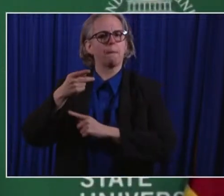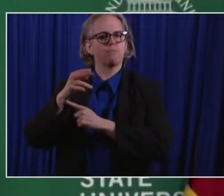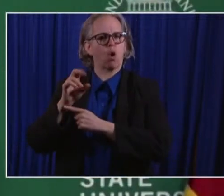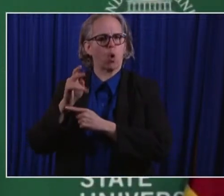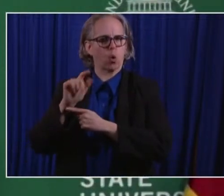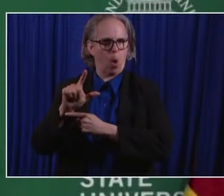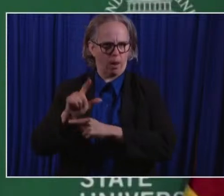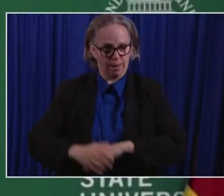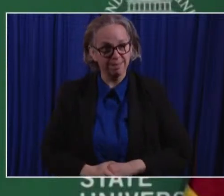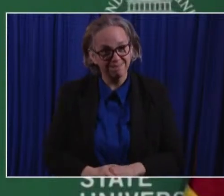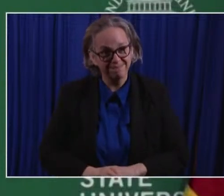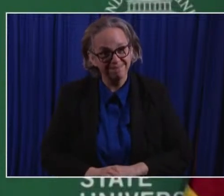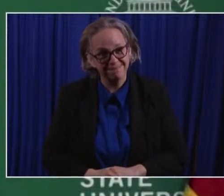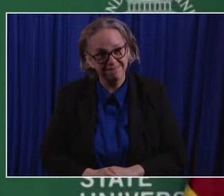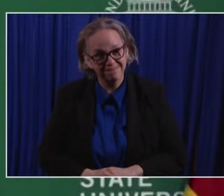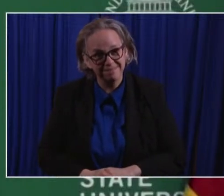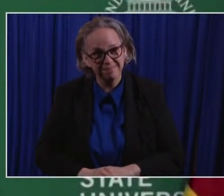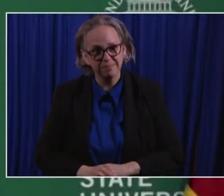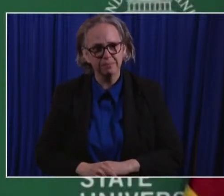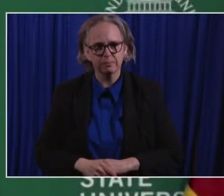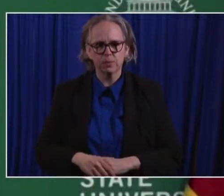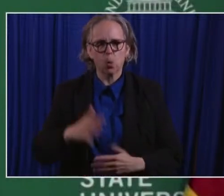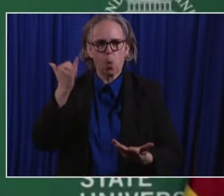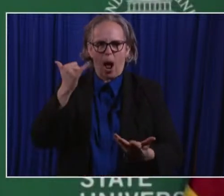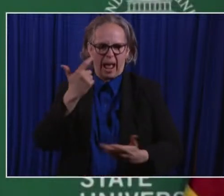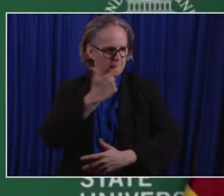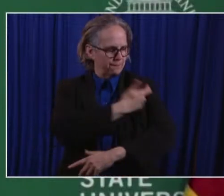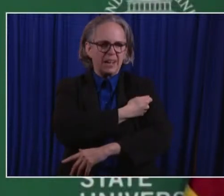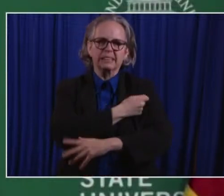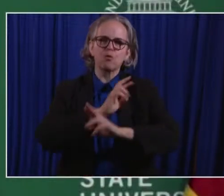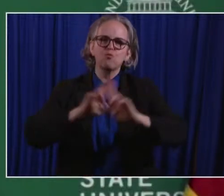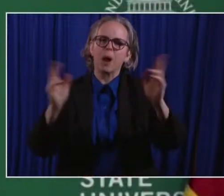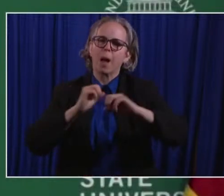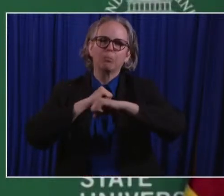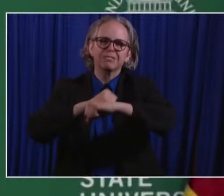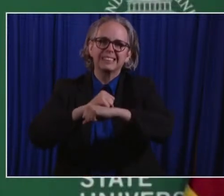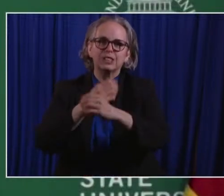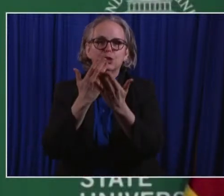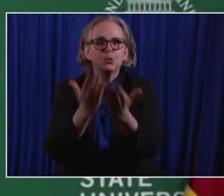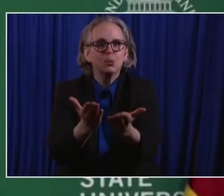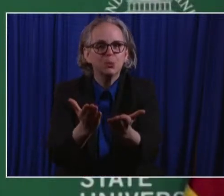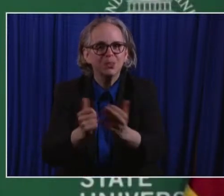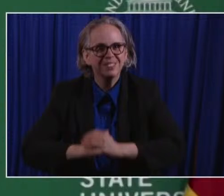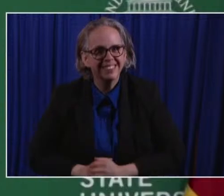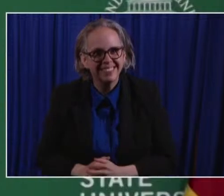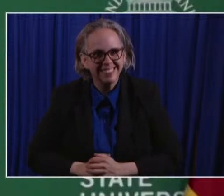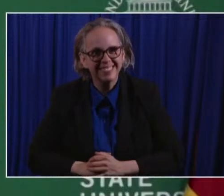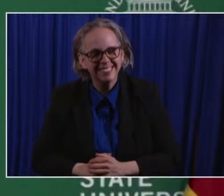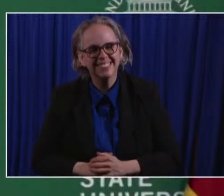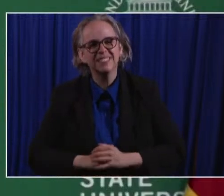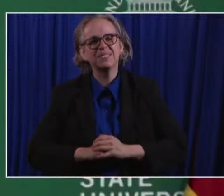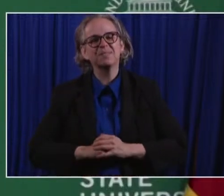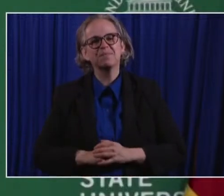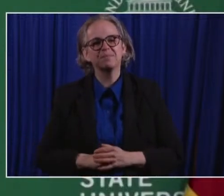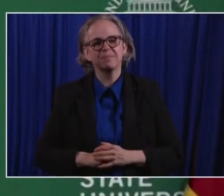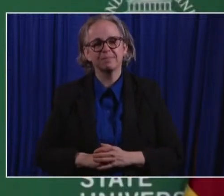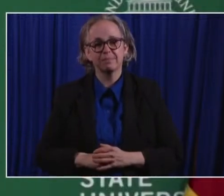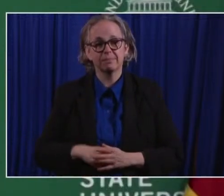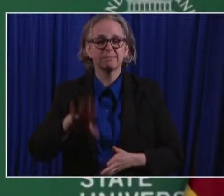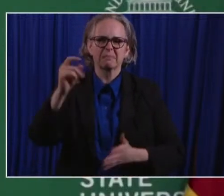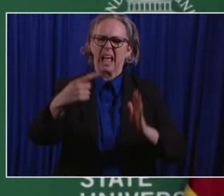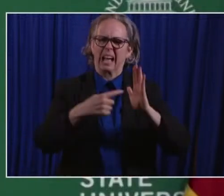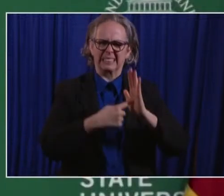The power of this vaccine allows us to do this. I know that, for example, high school